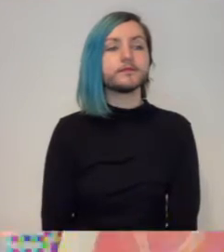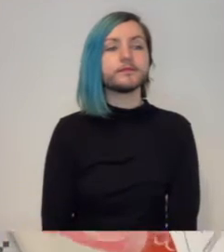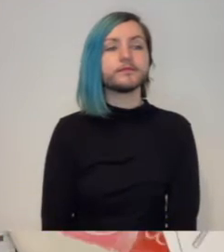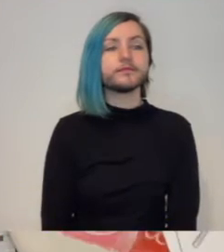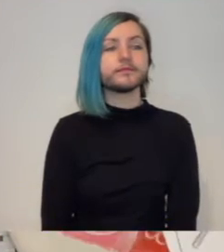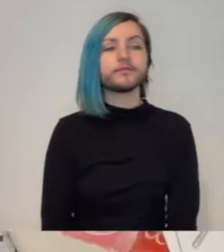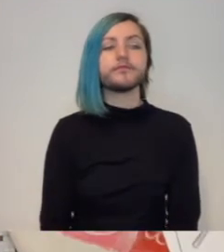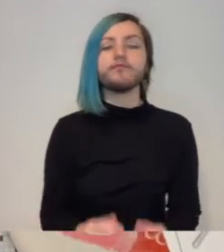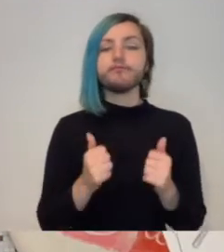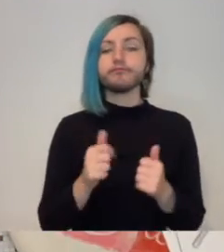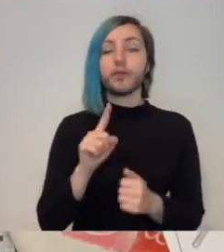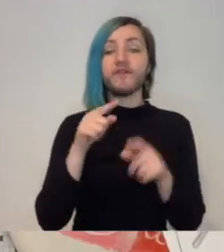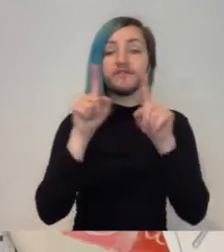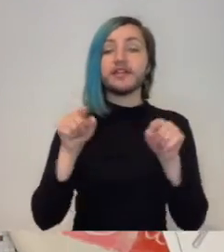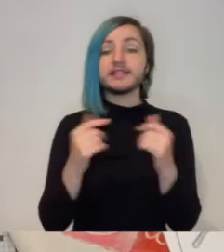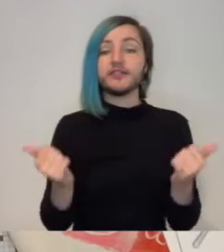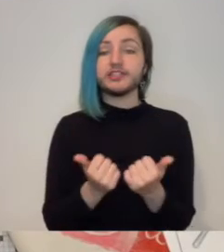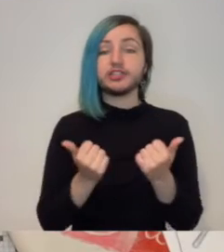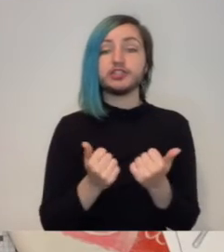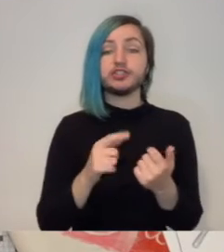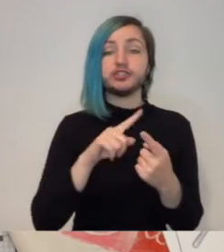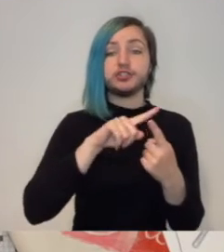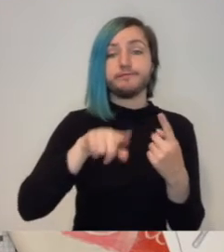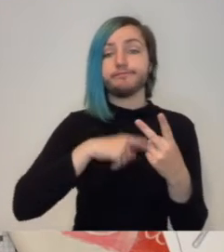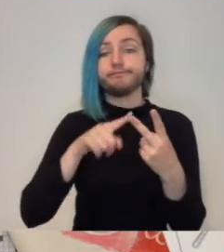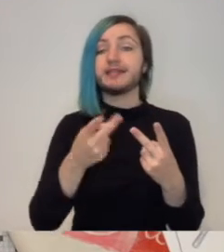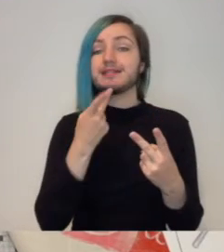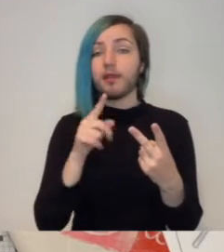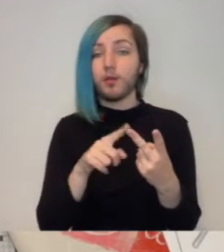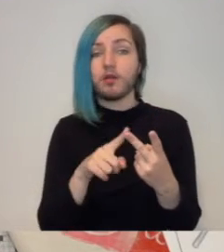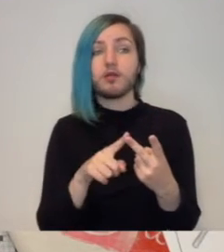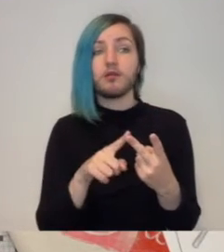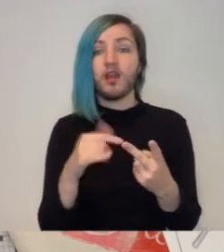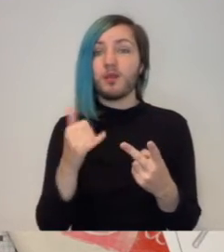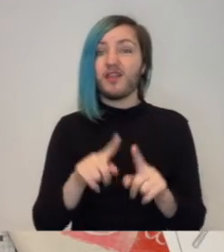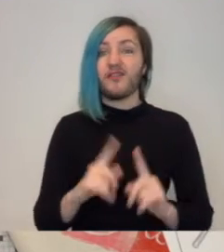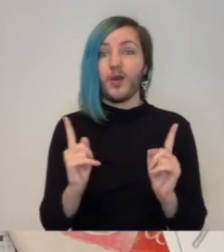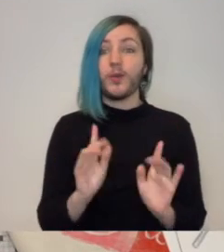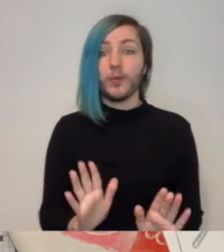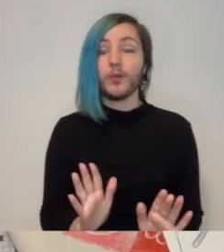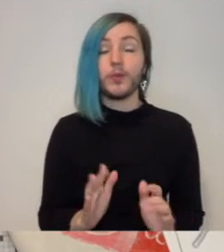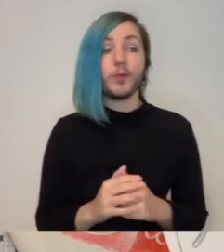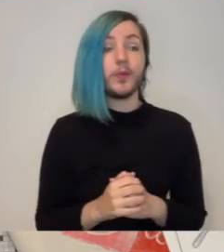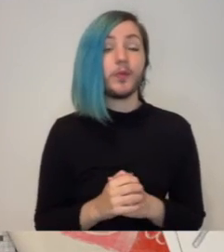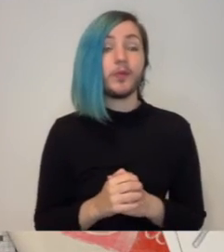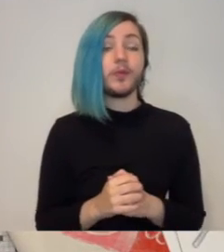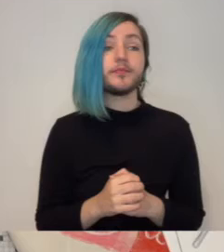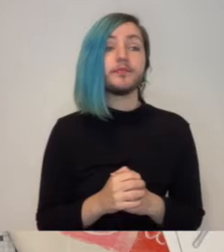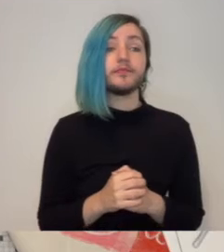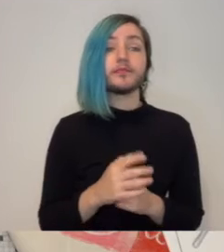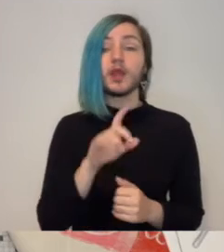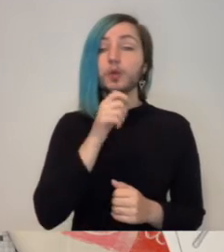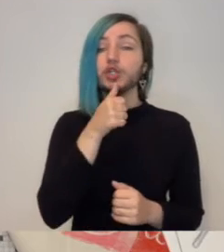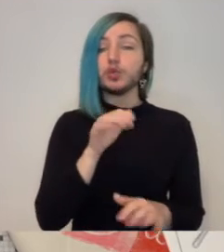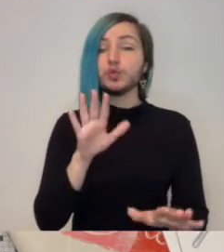So I've done my first towel and I'm gonna do my second, which is probably gonna be completely opposite to this. I'm gonna use